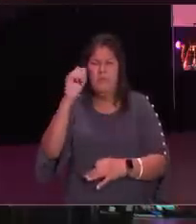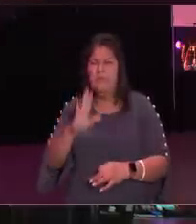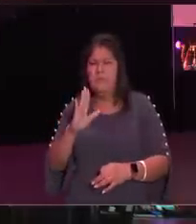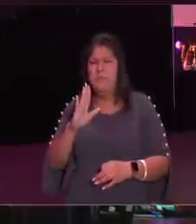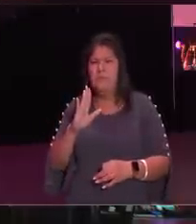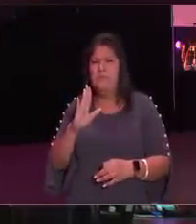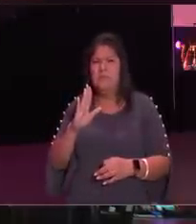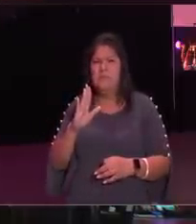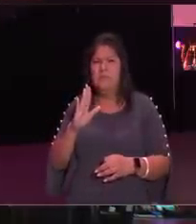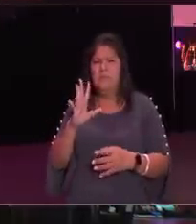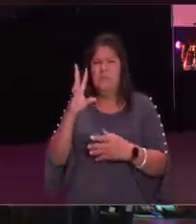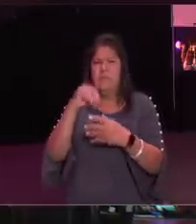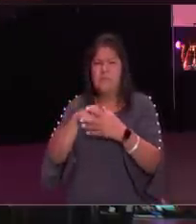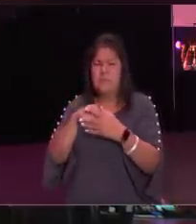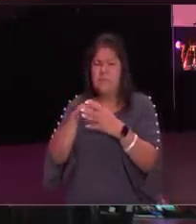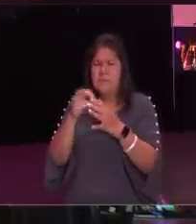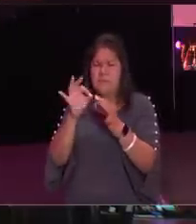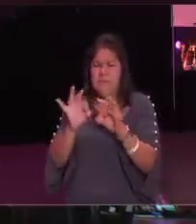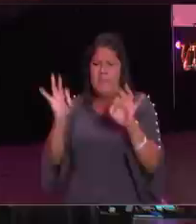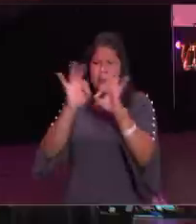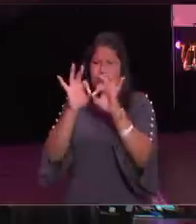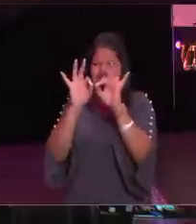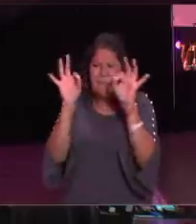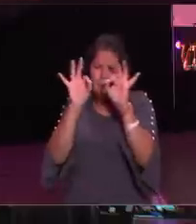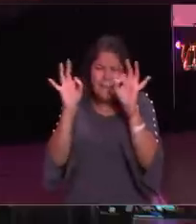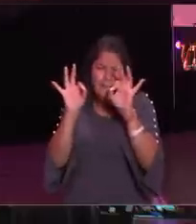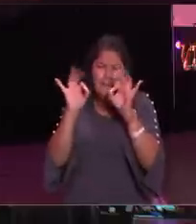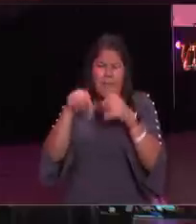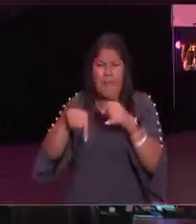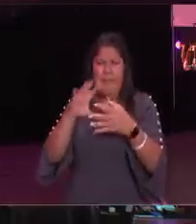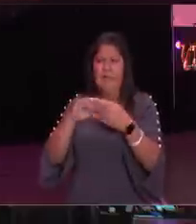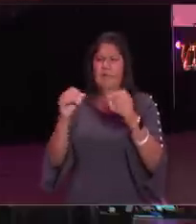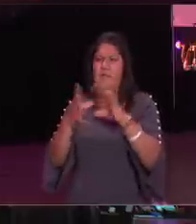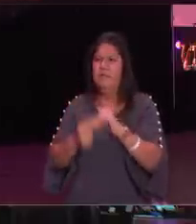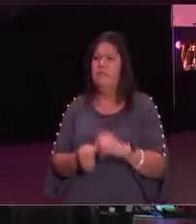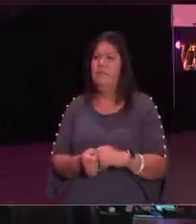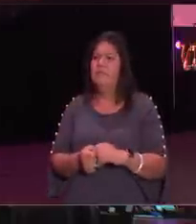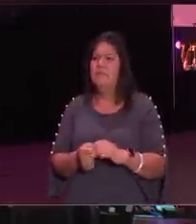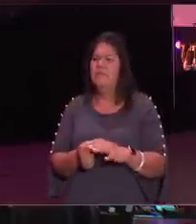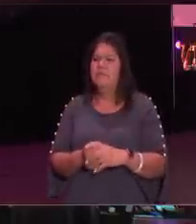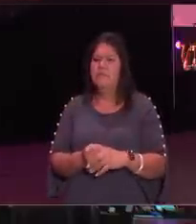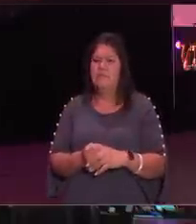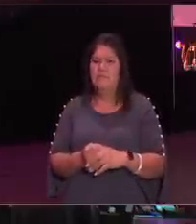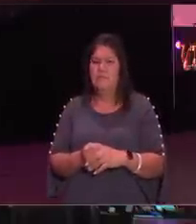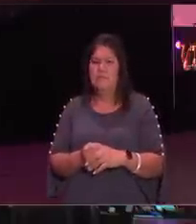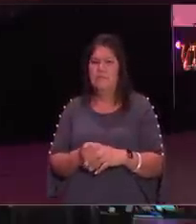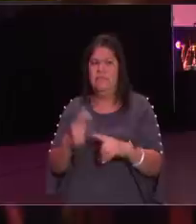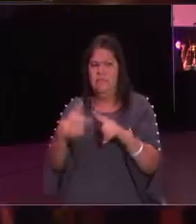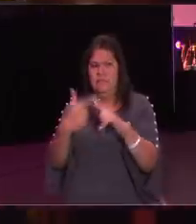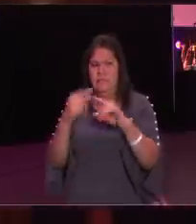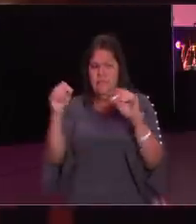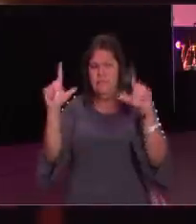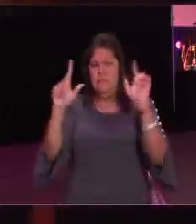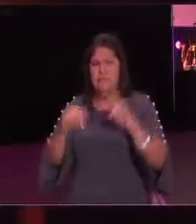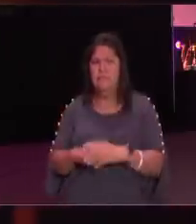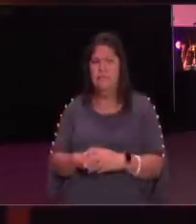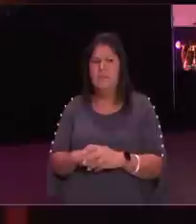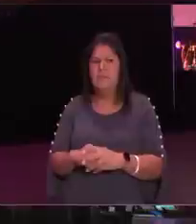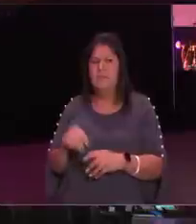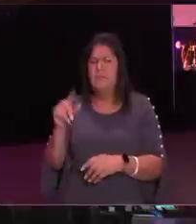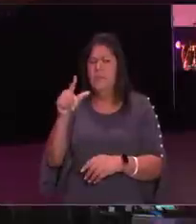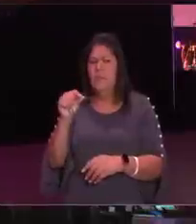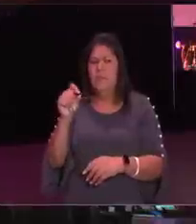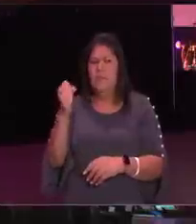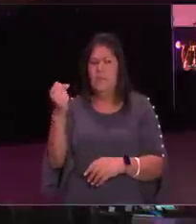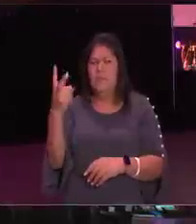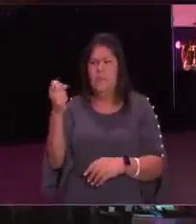God include this small detail in this story? You can give me the next slide, please. In